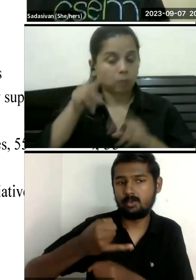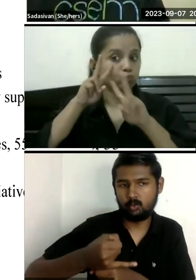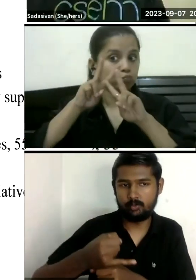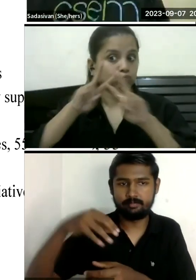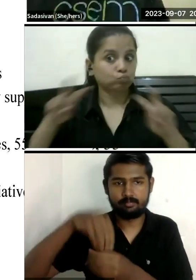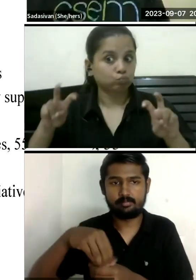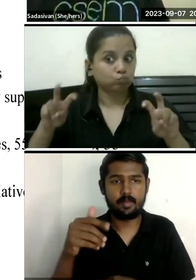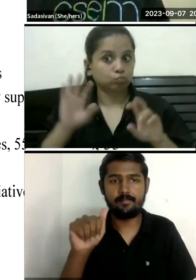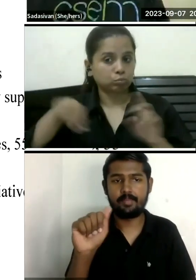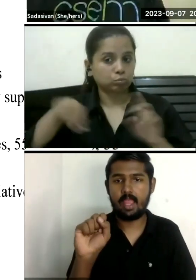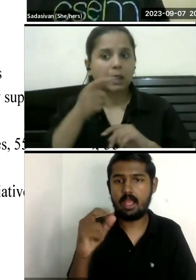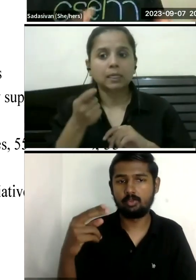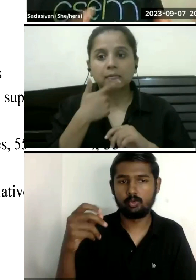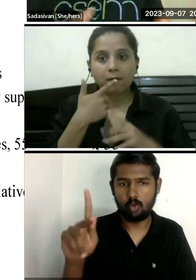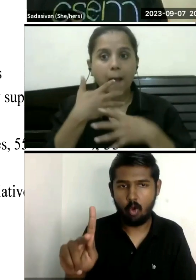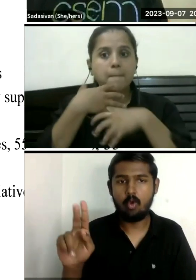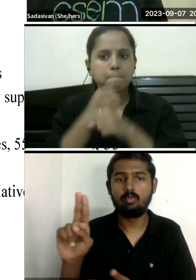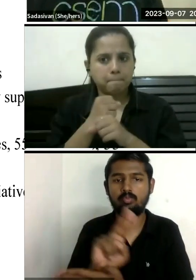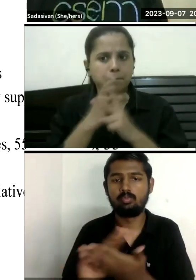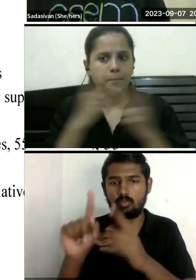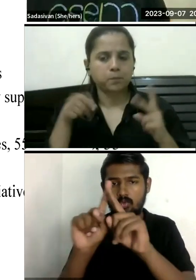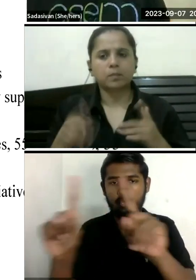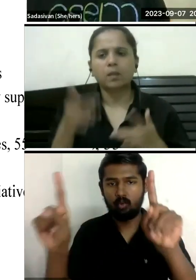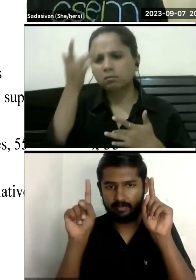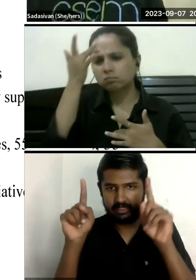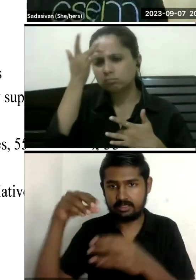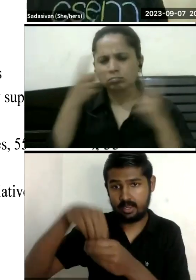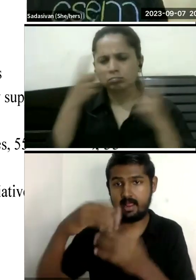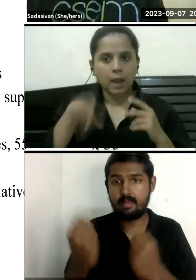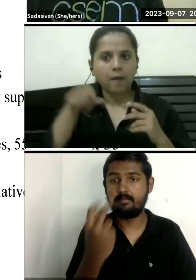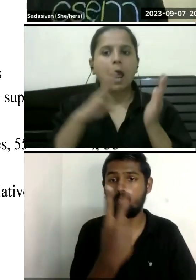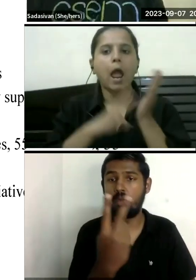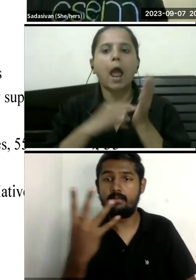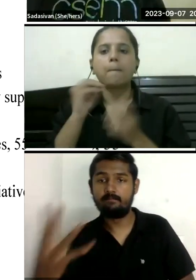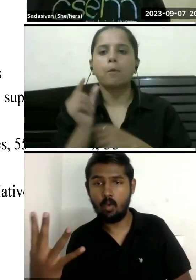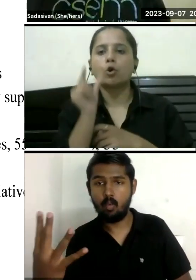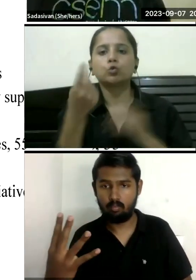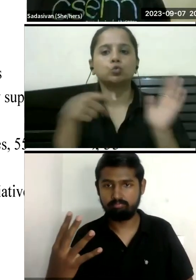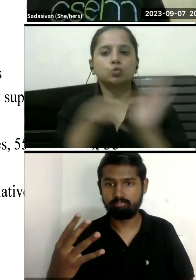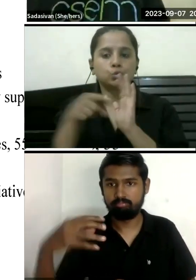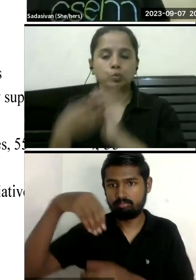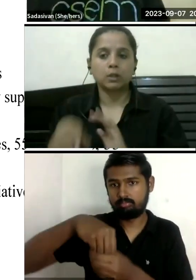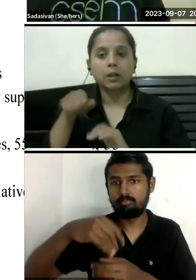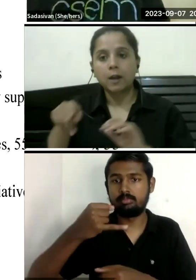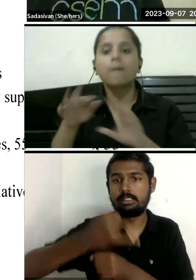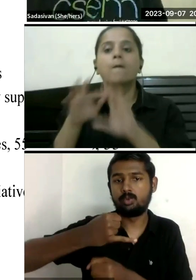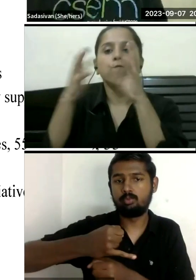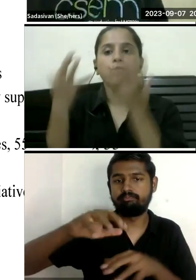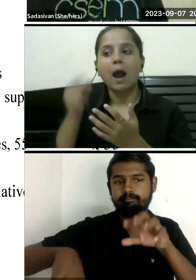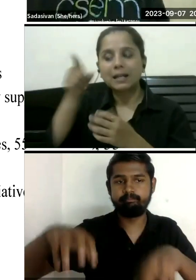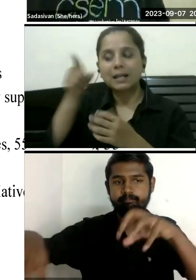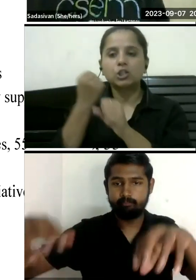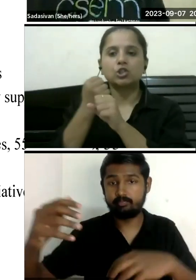therapeutic drug development for rare disease, and they have signed an MOU with the World Without GNE Myopathy group.